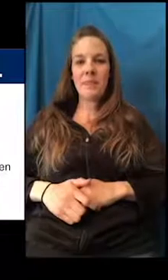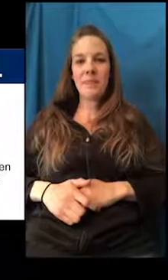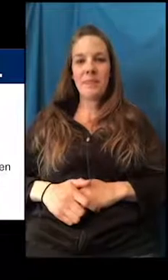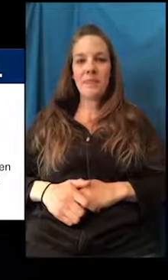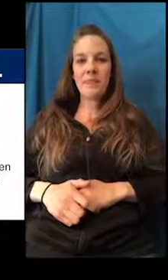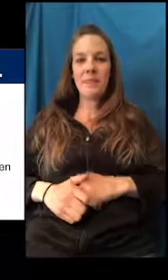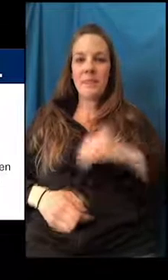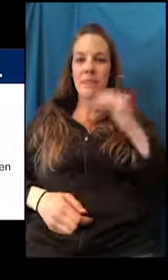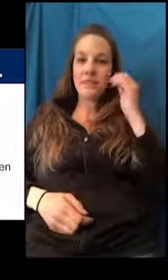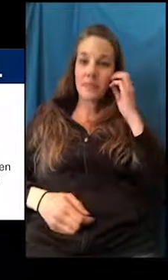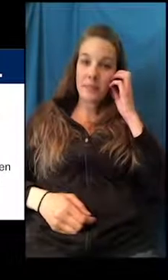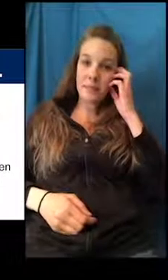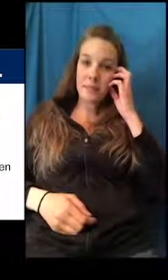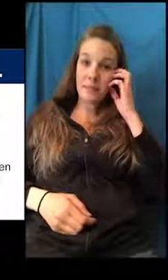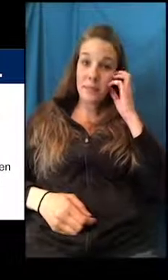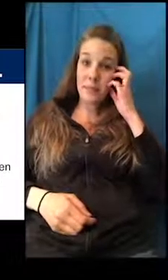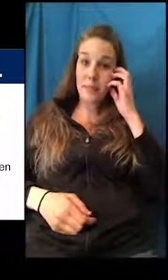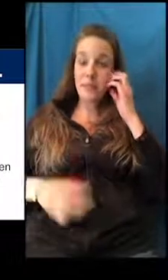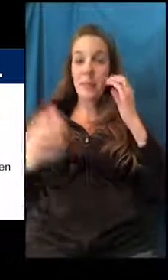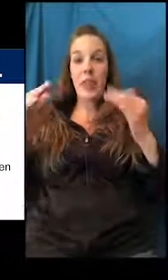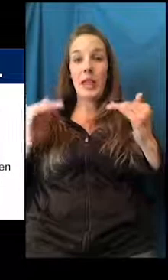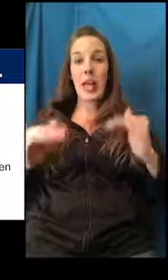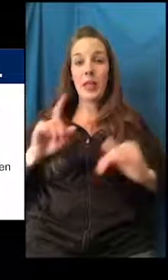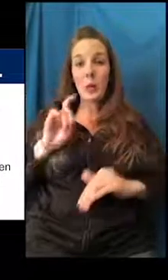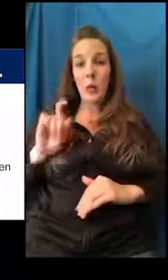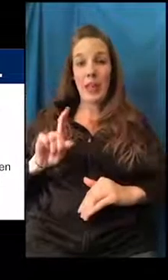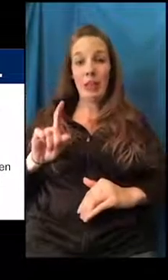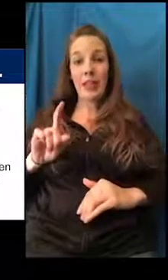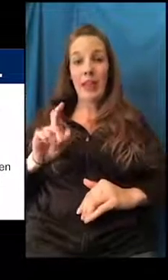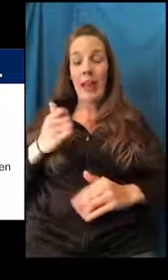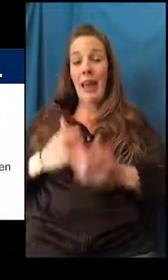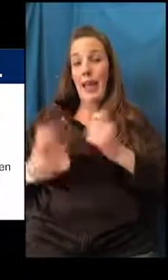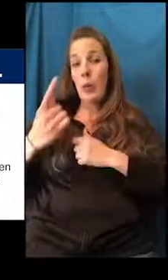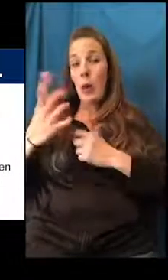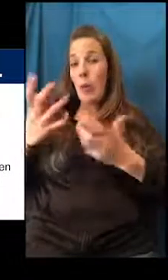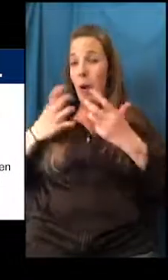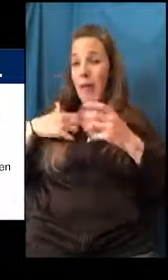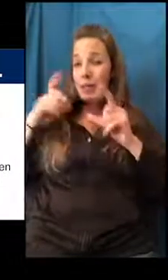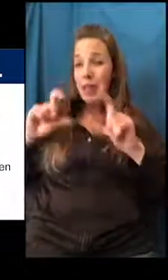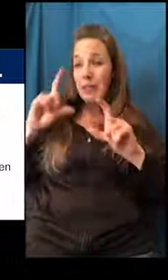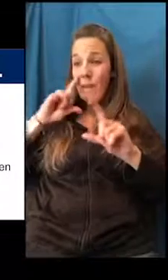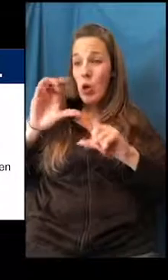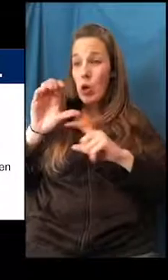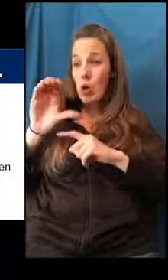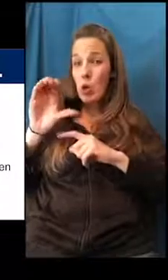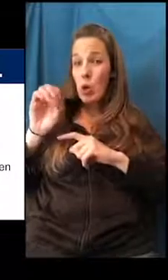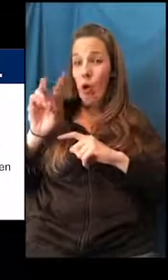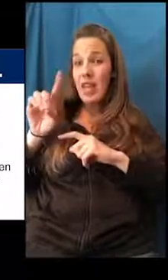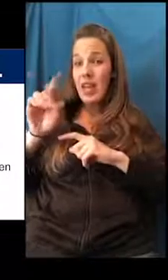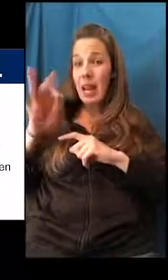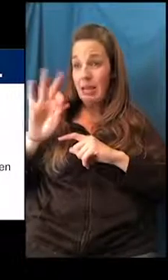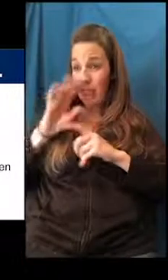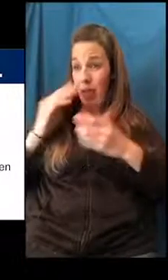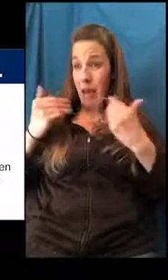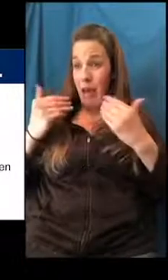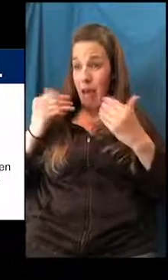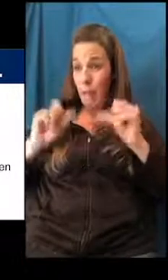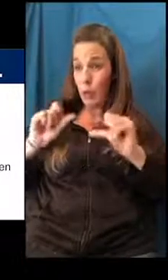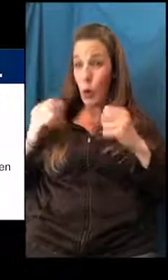So the next question is anyone who wants a test for COVID-19 able to get a test? And I will probably have one of